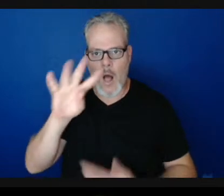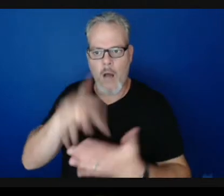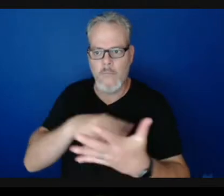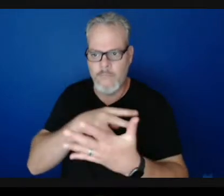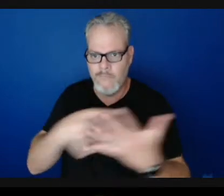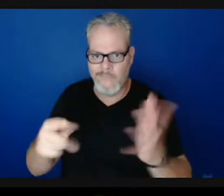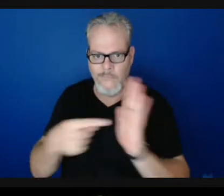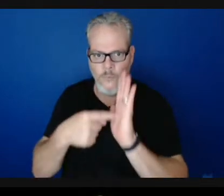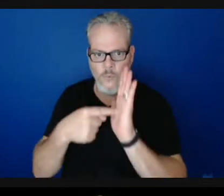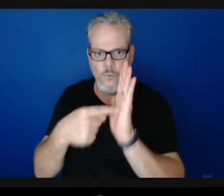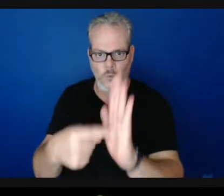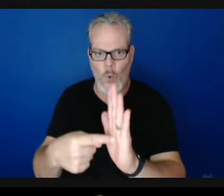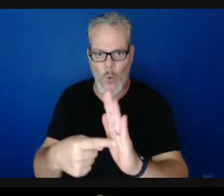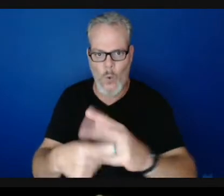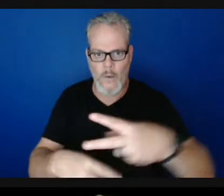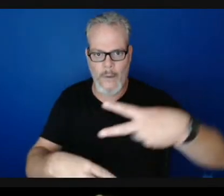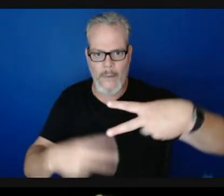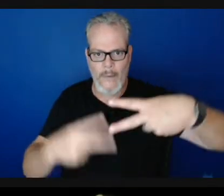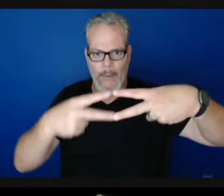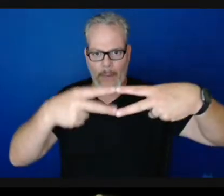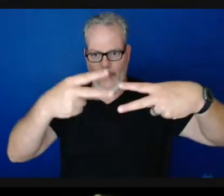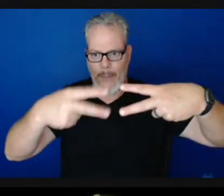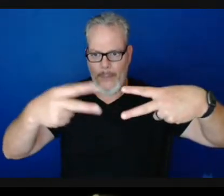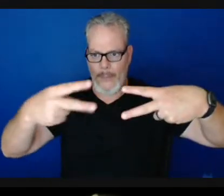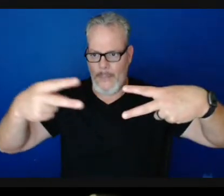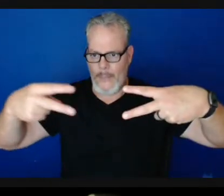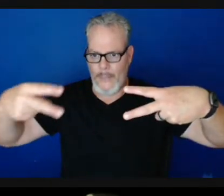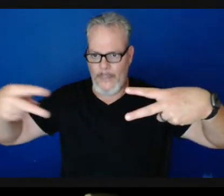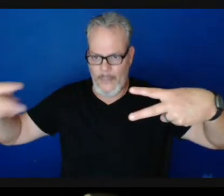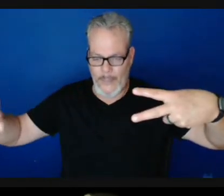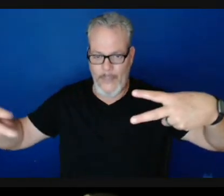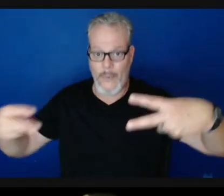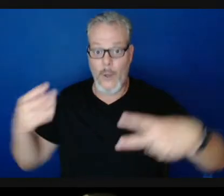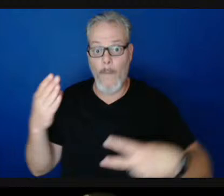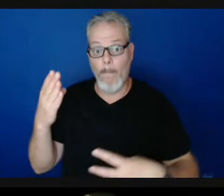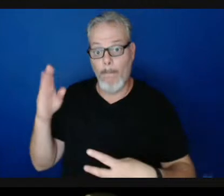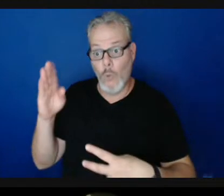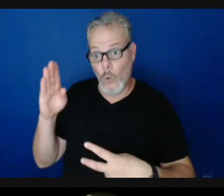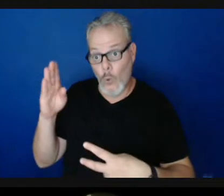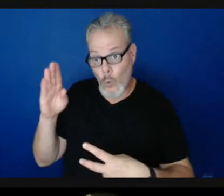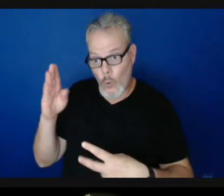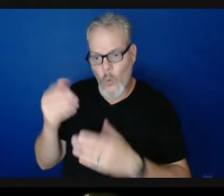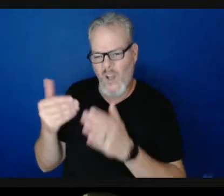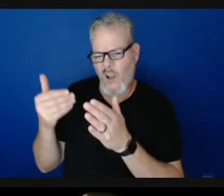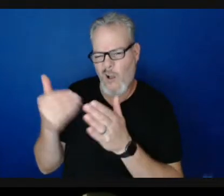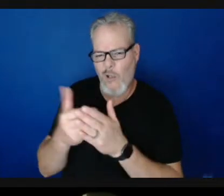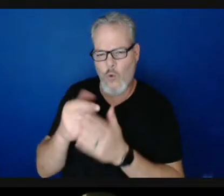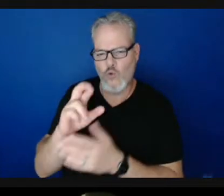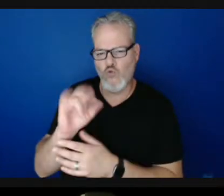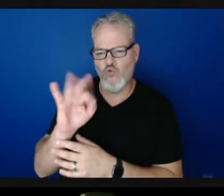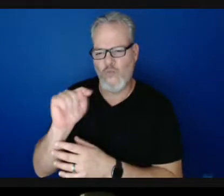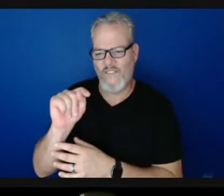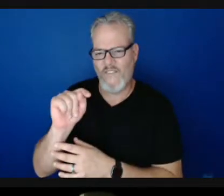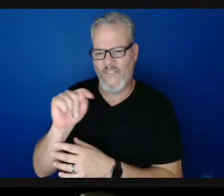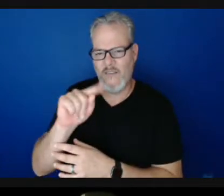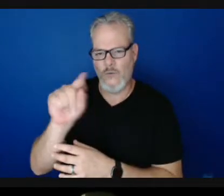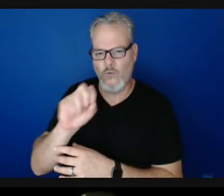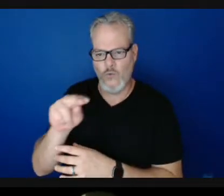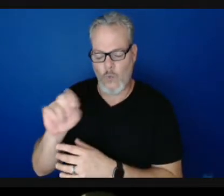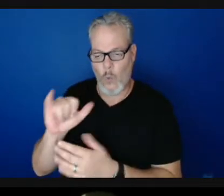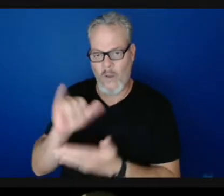to the west by Makapui, Nepal area, and the blue line closer to the rift zone. And so this shows you where the signal is actually coming from and the